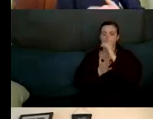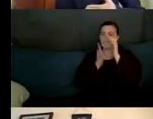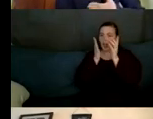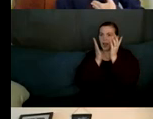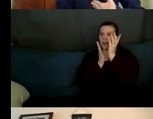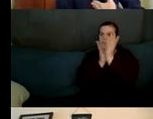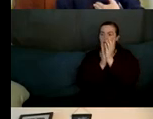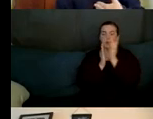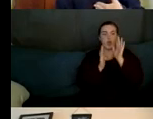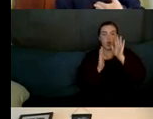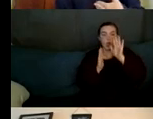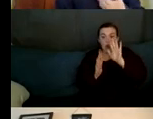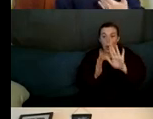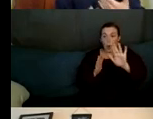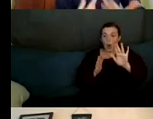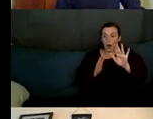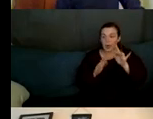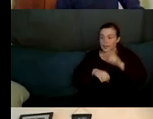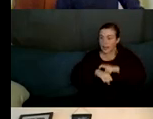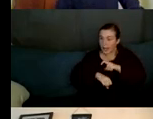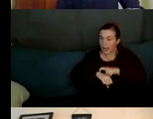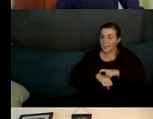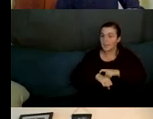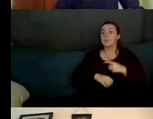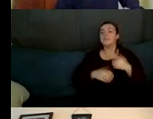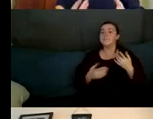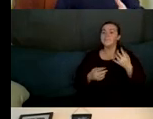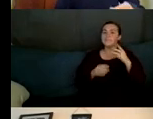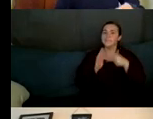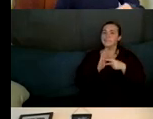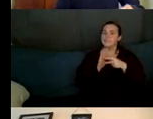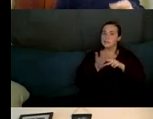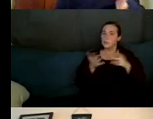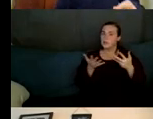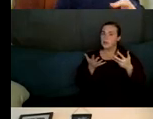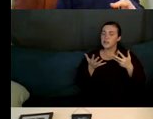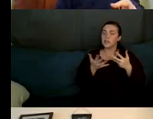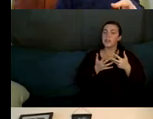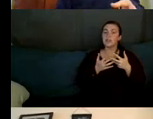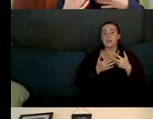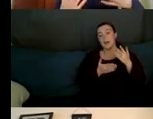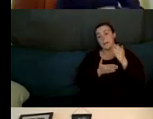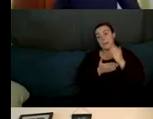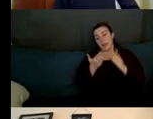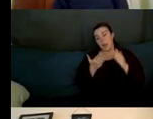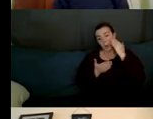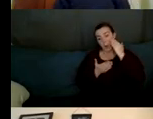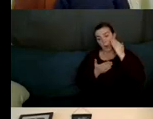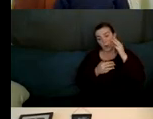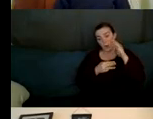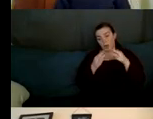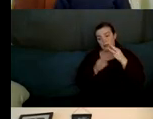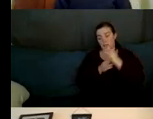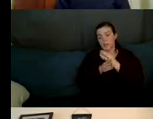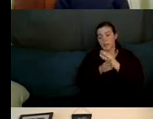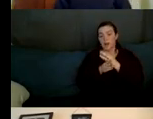personal local time is, it means that there's always going to be a portion of the known world who every single one of your classes